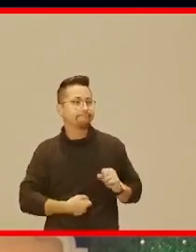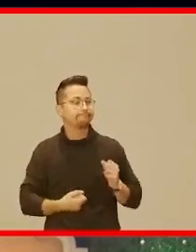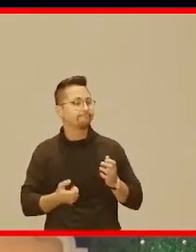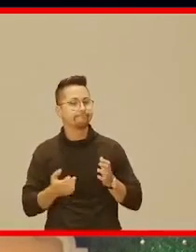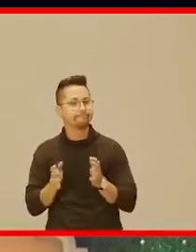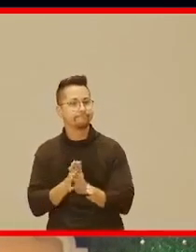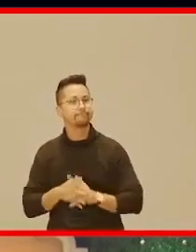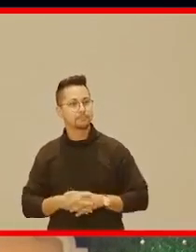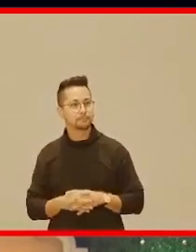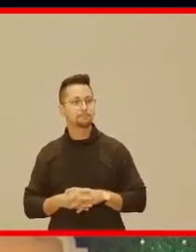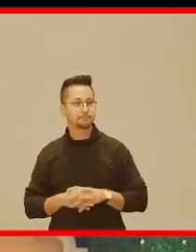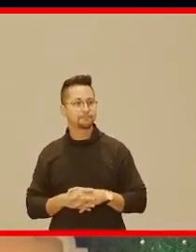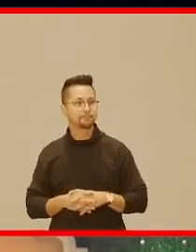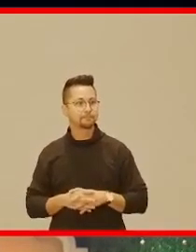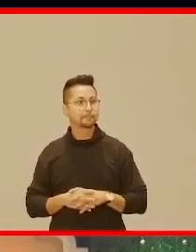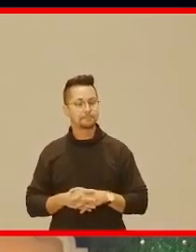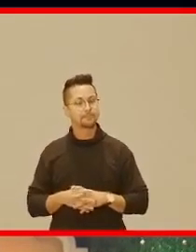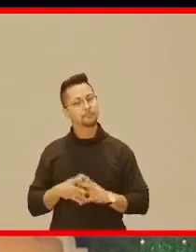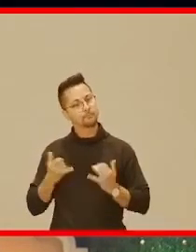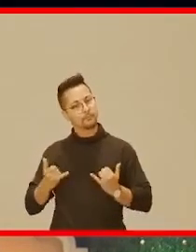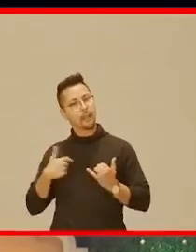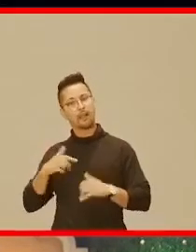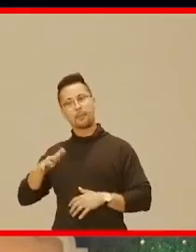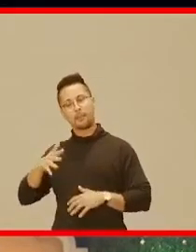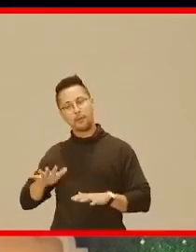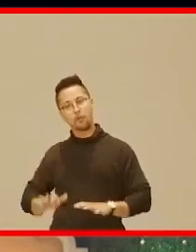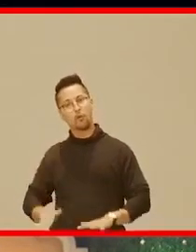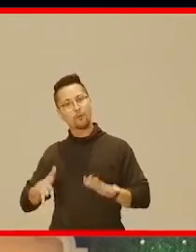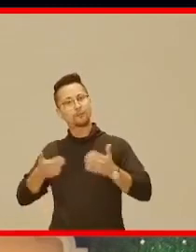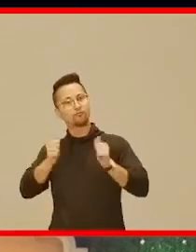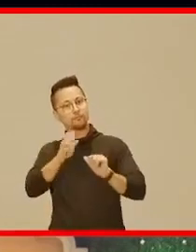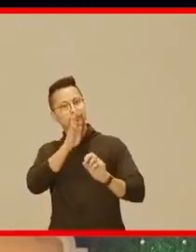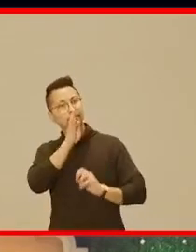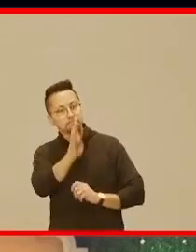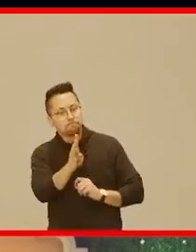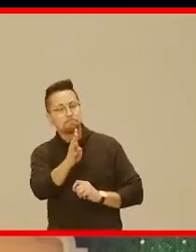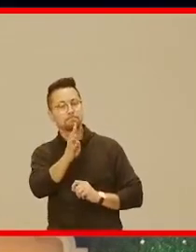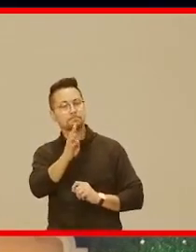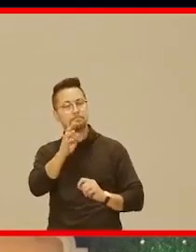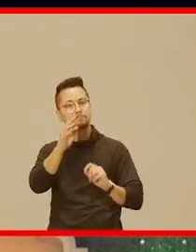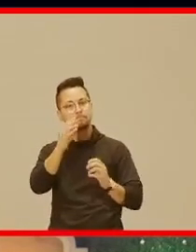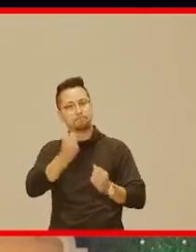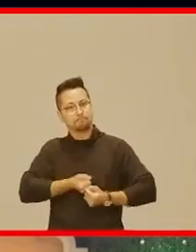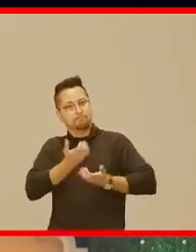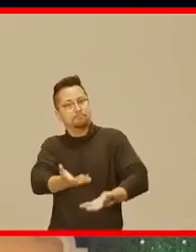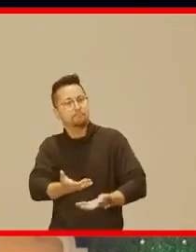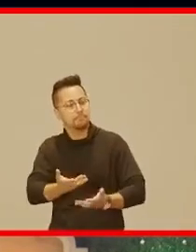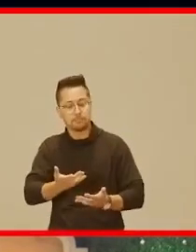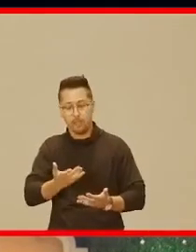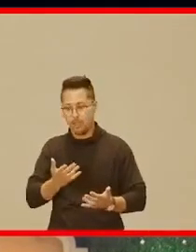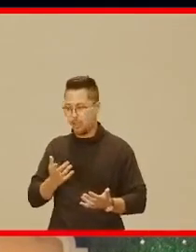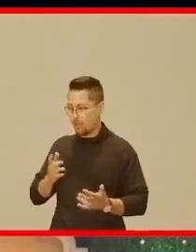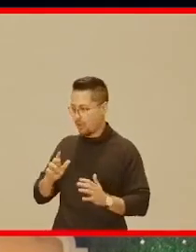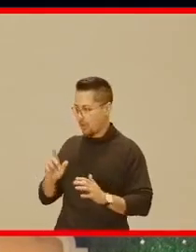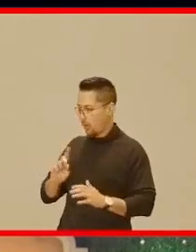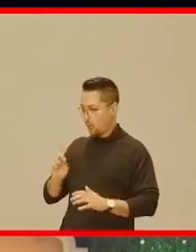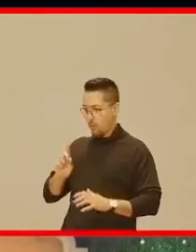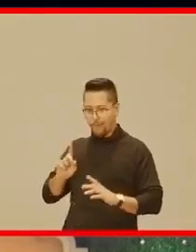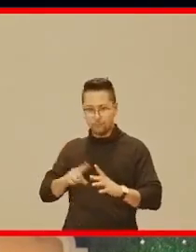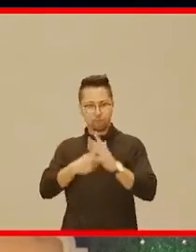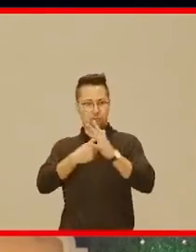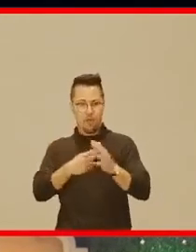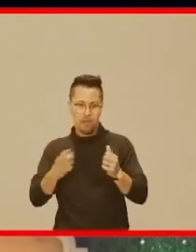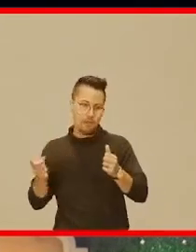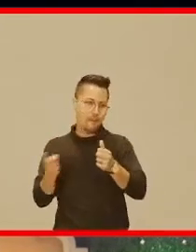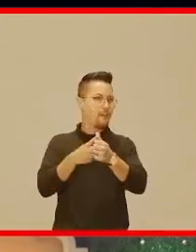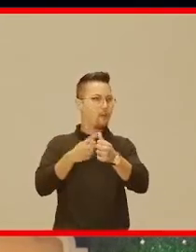this world. Yes, I am a bit nervous trying to spit it out, but I don't know, where do I start? Do I start